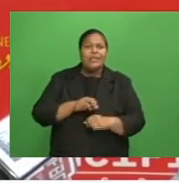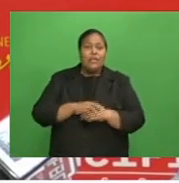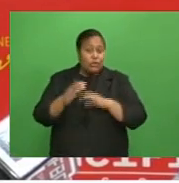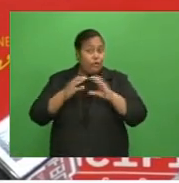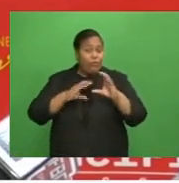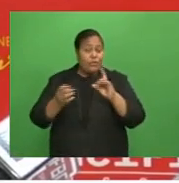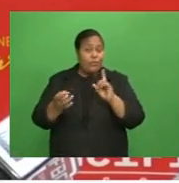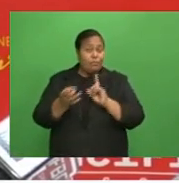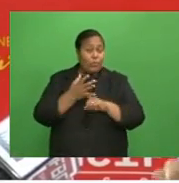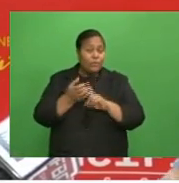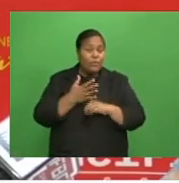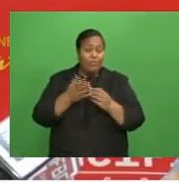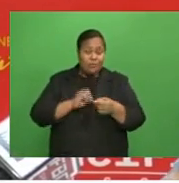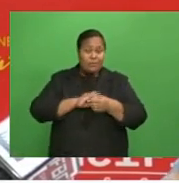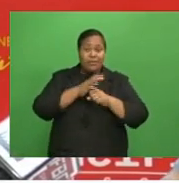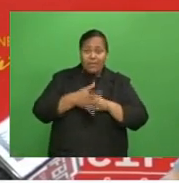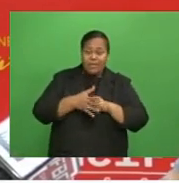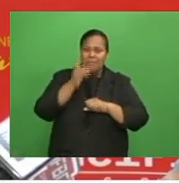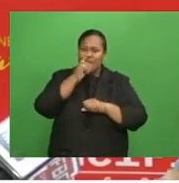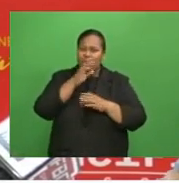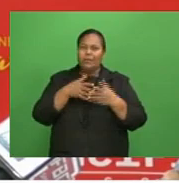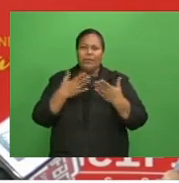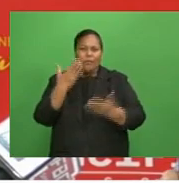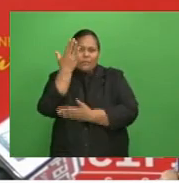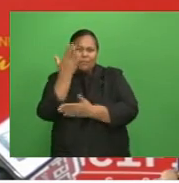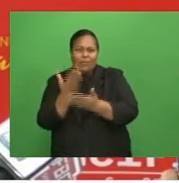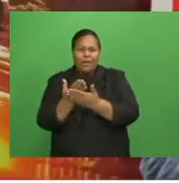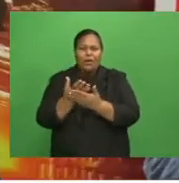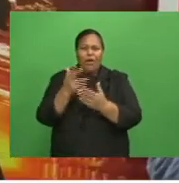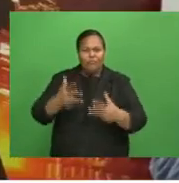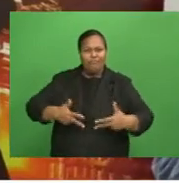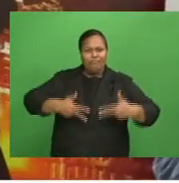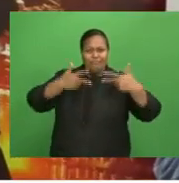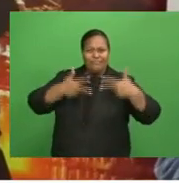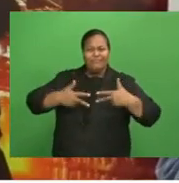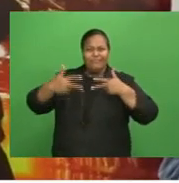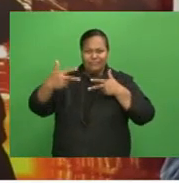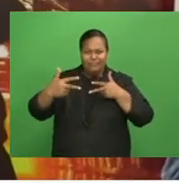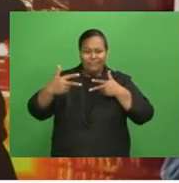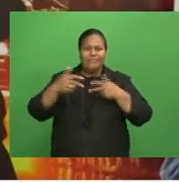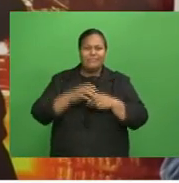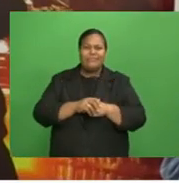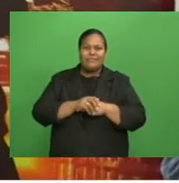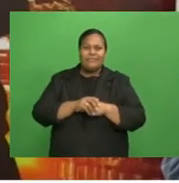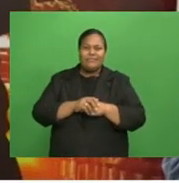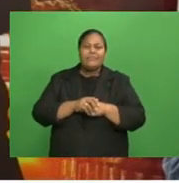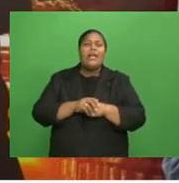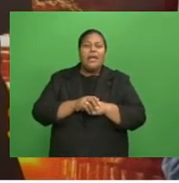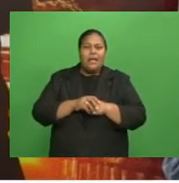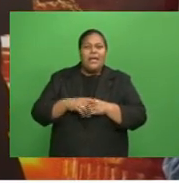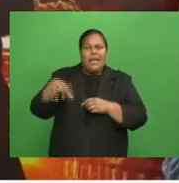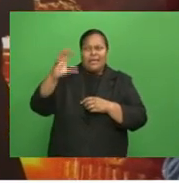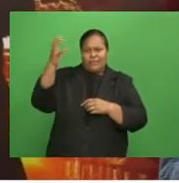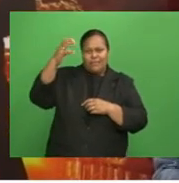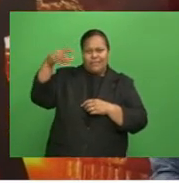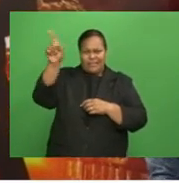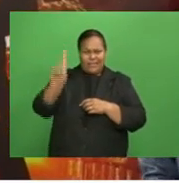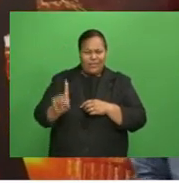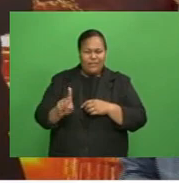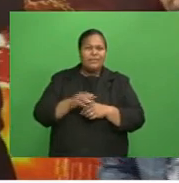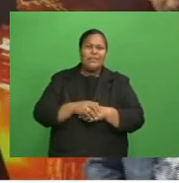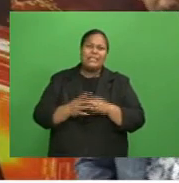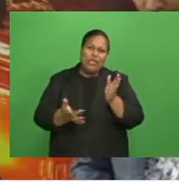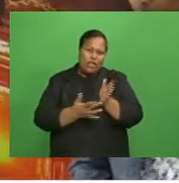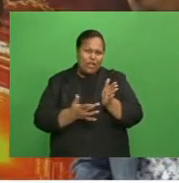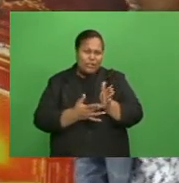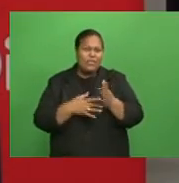important, and due to COVID-19, people are now relying more on video conferencing and harnessing technology. The CEO says the partnership will enable